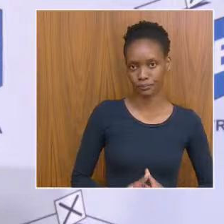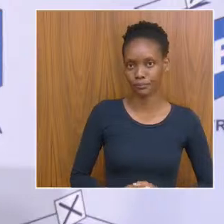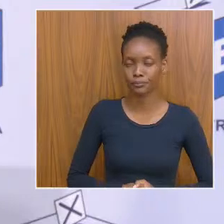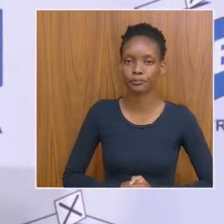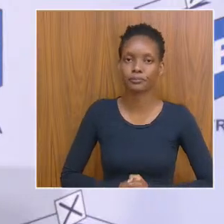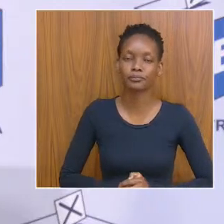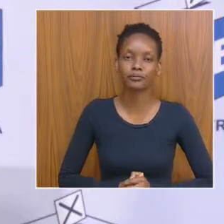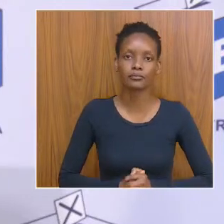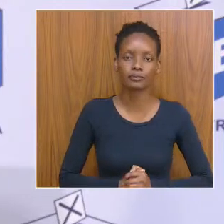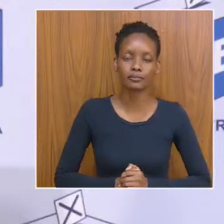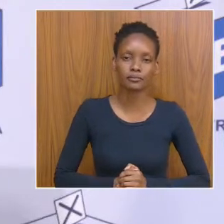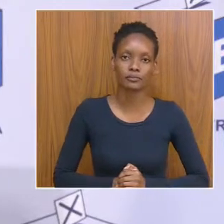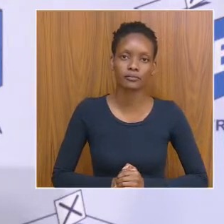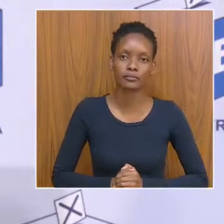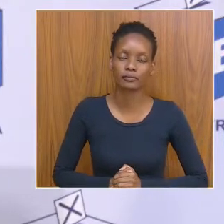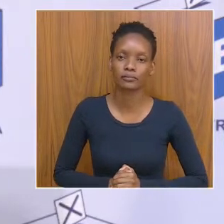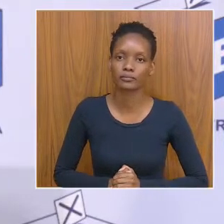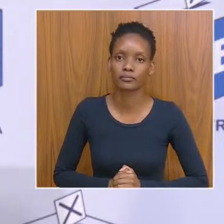The question on the